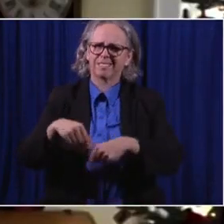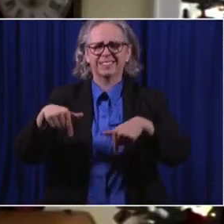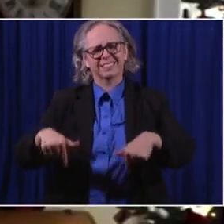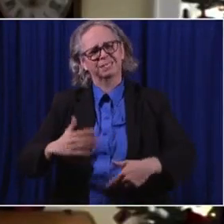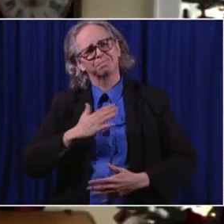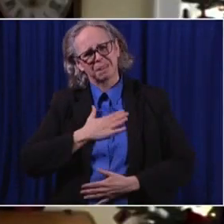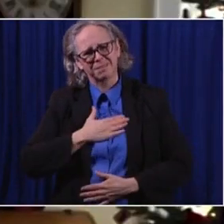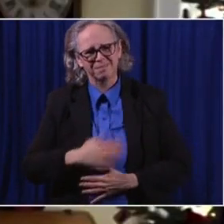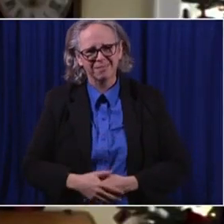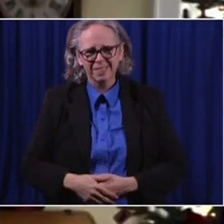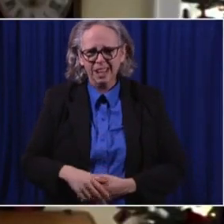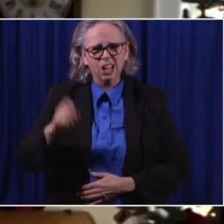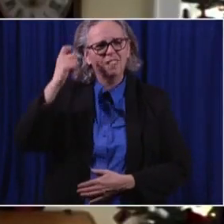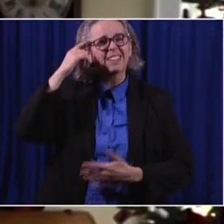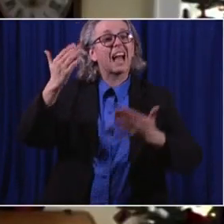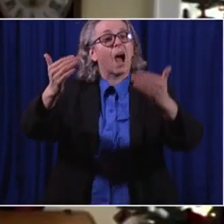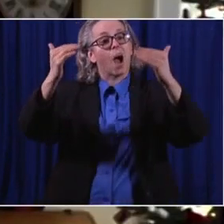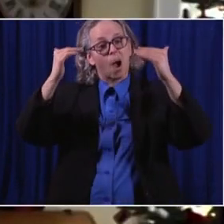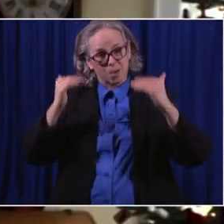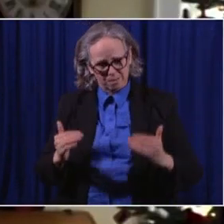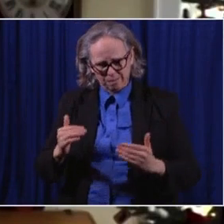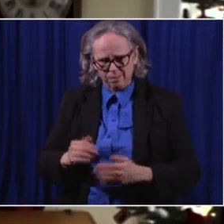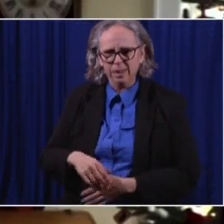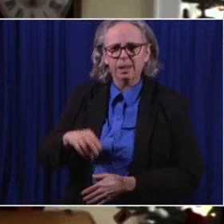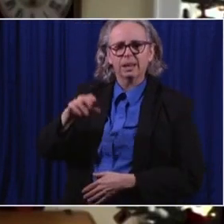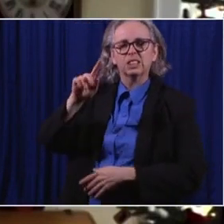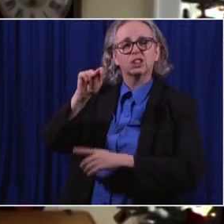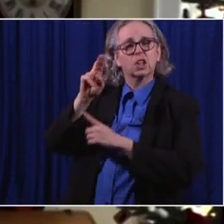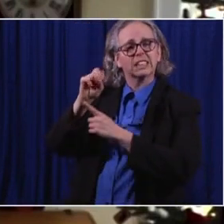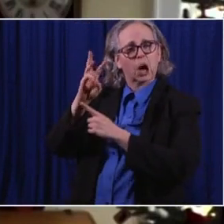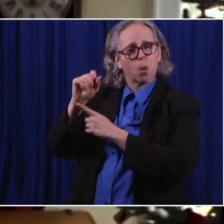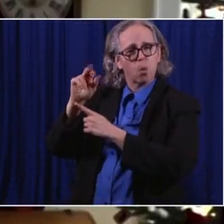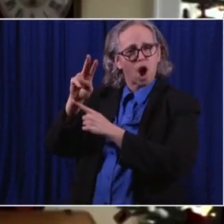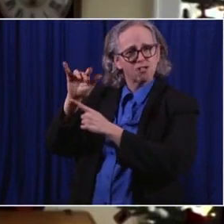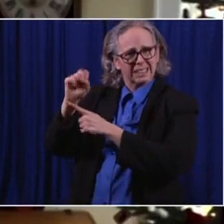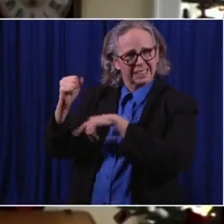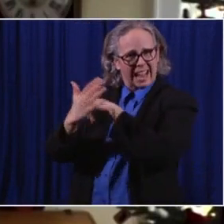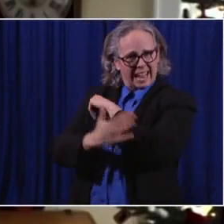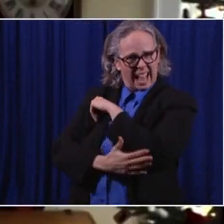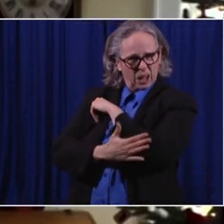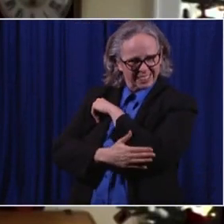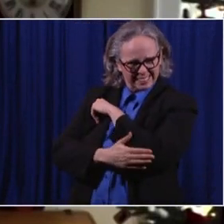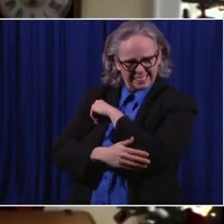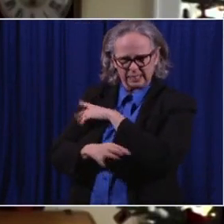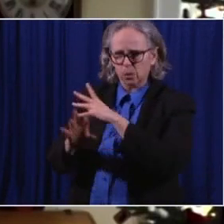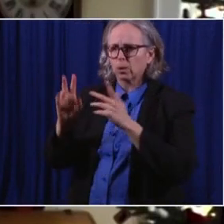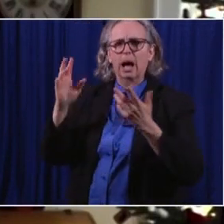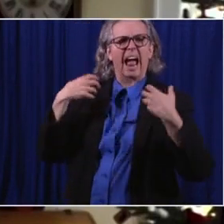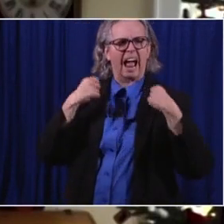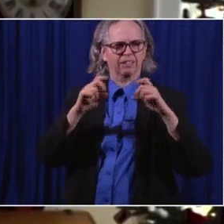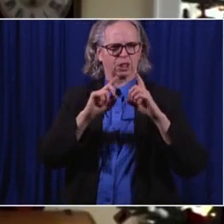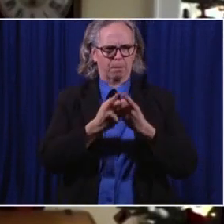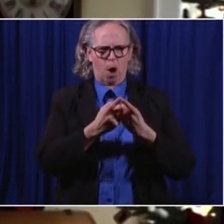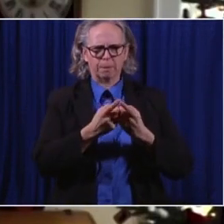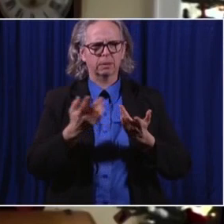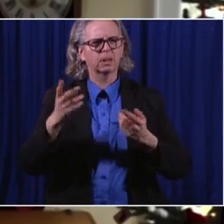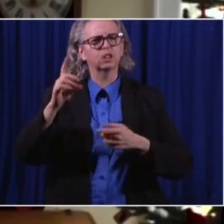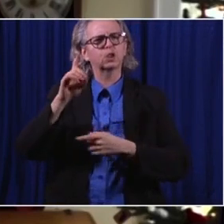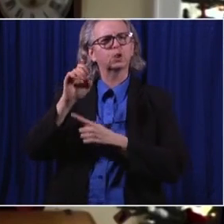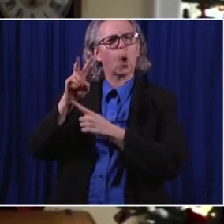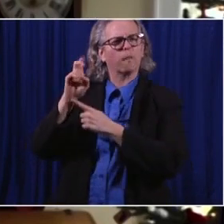go to Tuscarawas County. Go to the health department, Dover, where they're vaccinating their emergency department